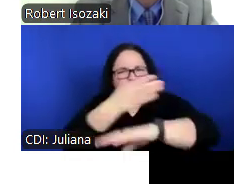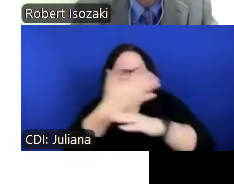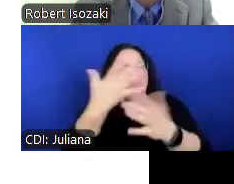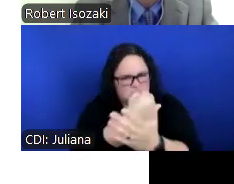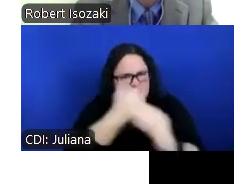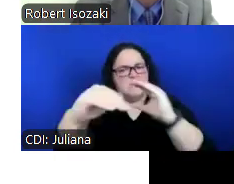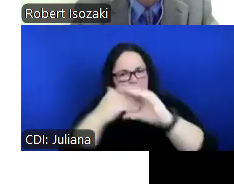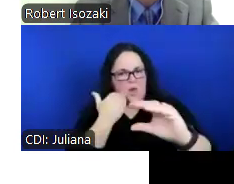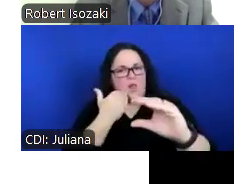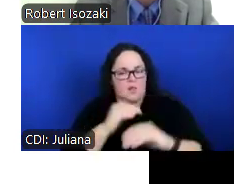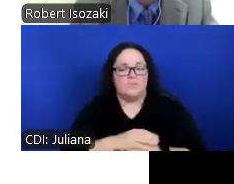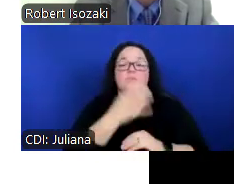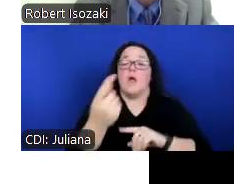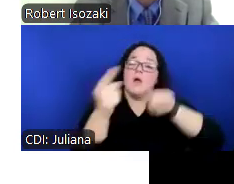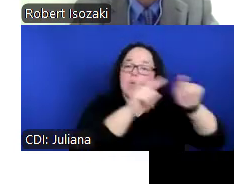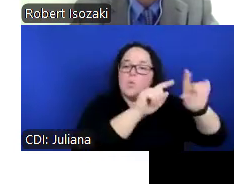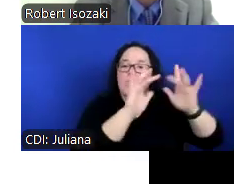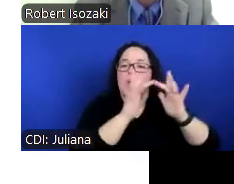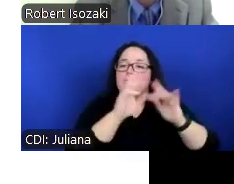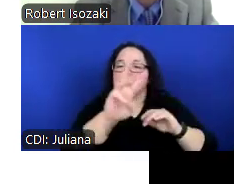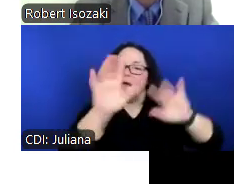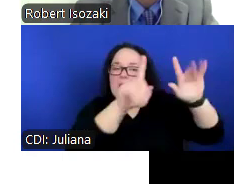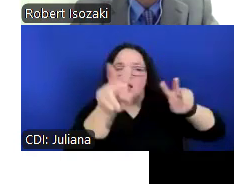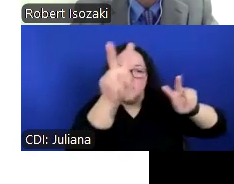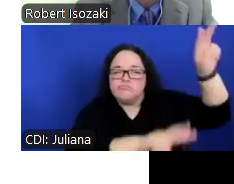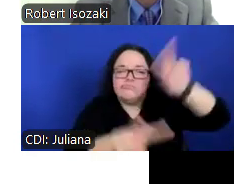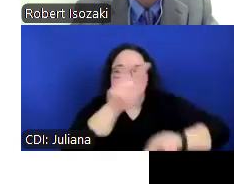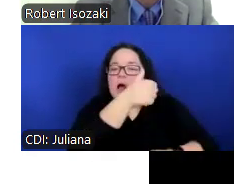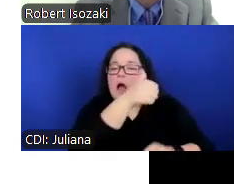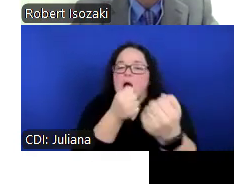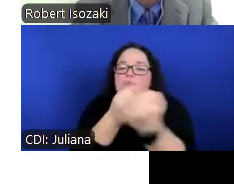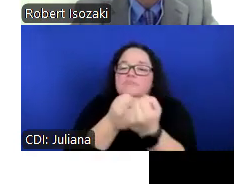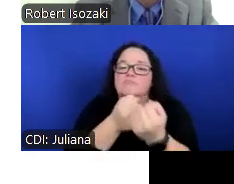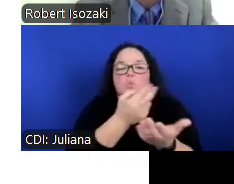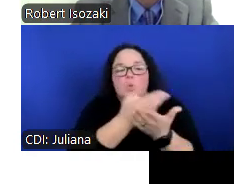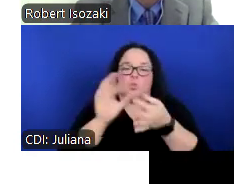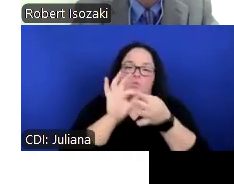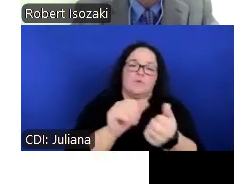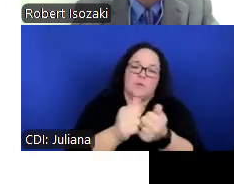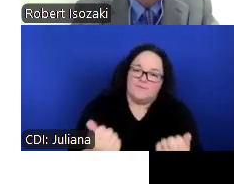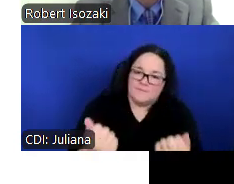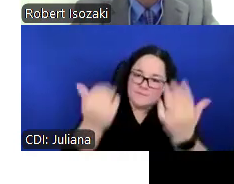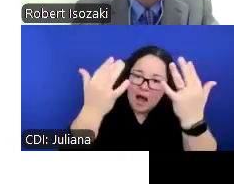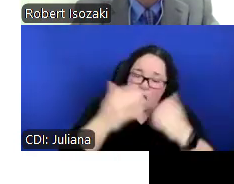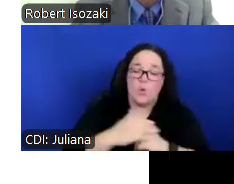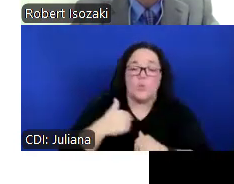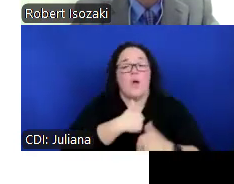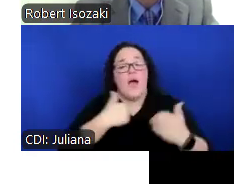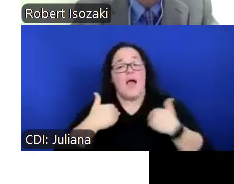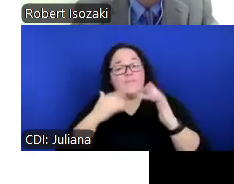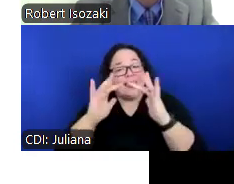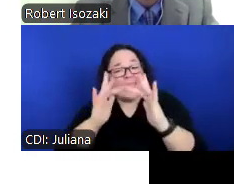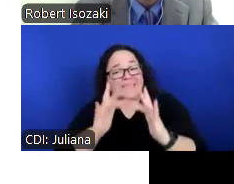have lots of resources related to the fire, and links to the recordings for last week, which